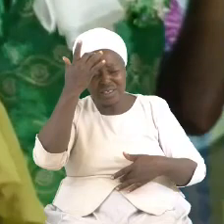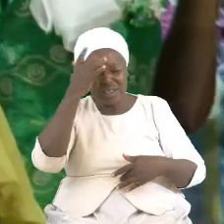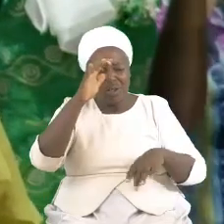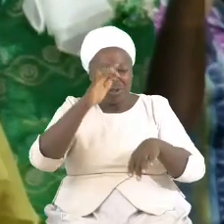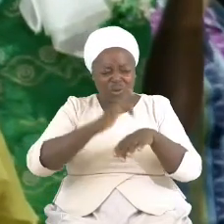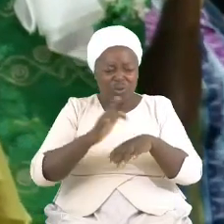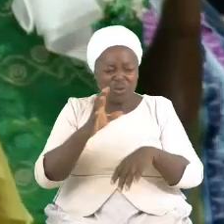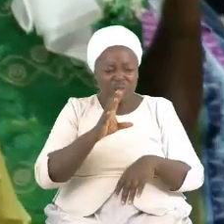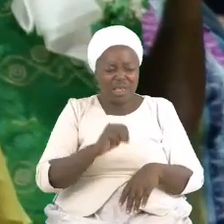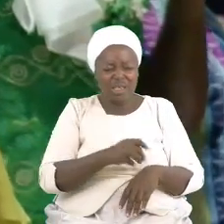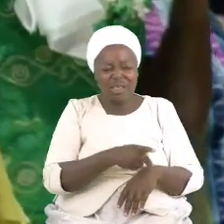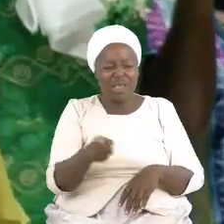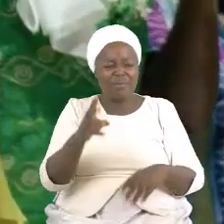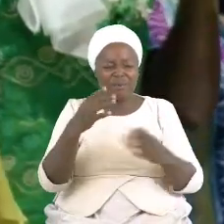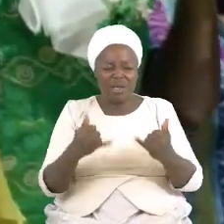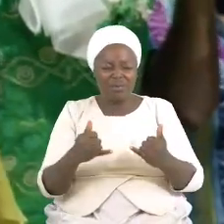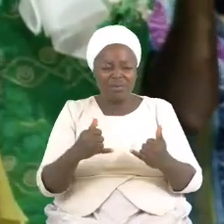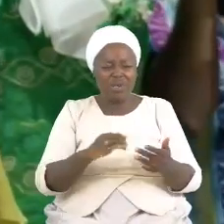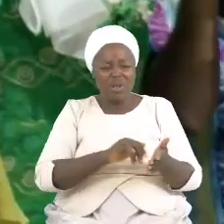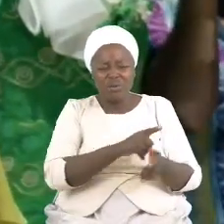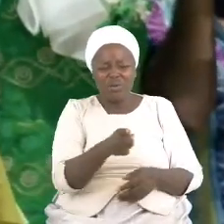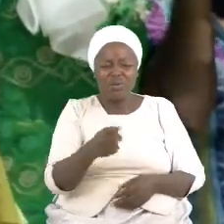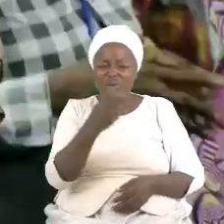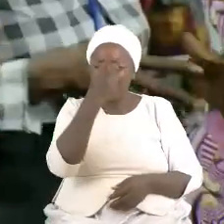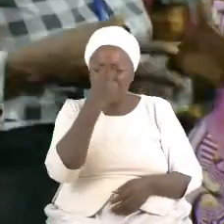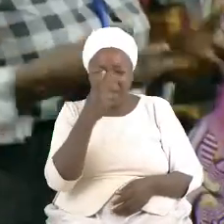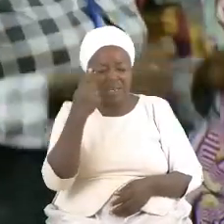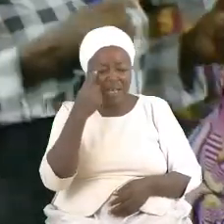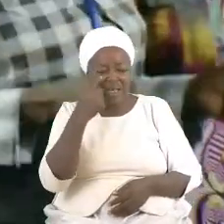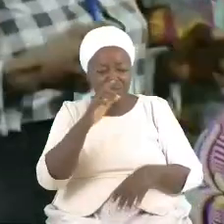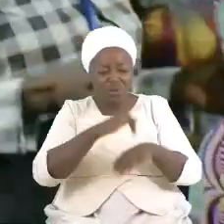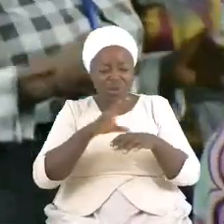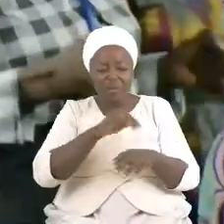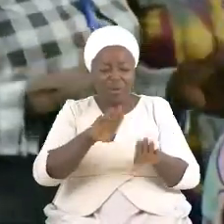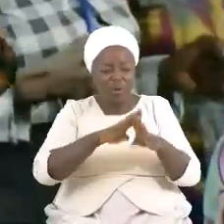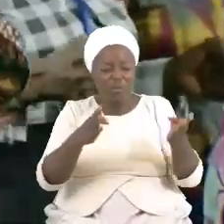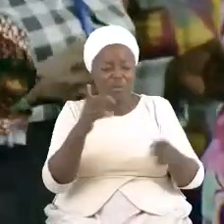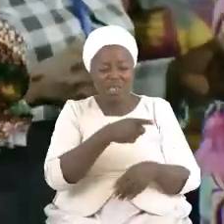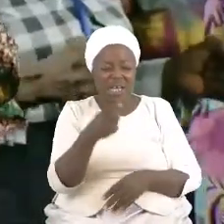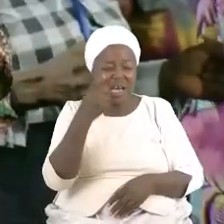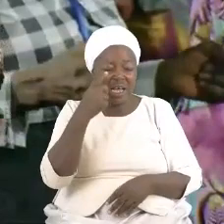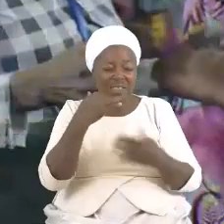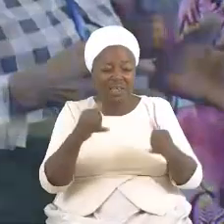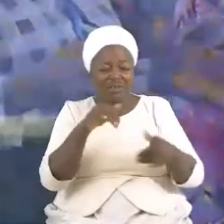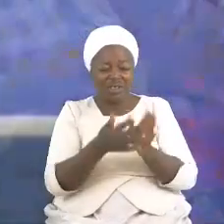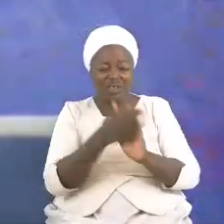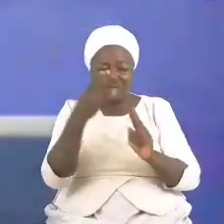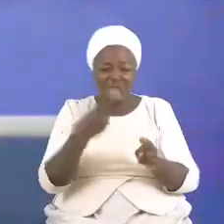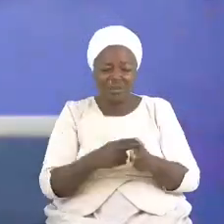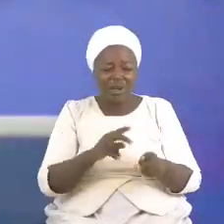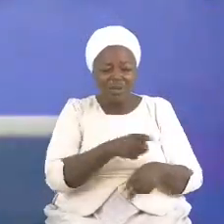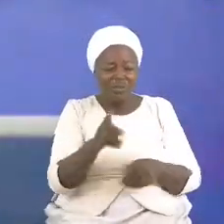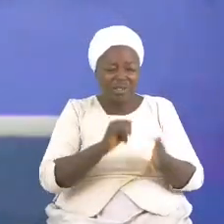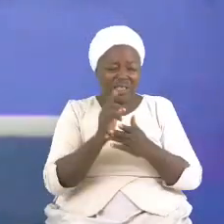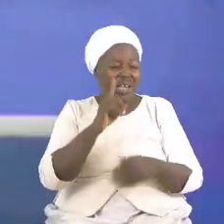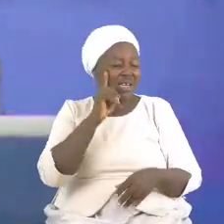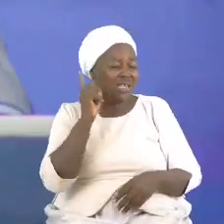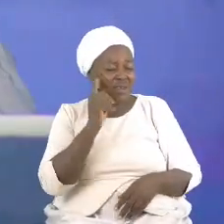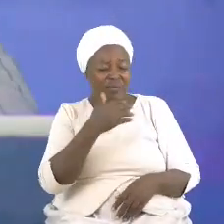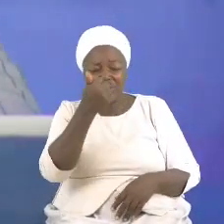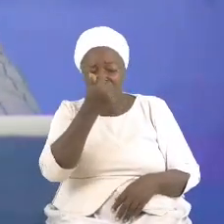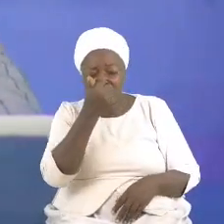eyes, touch them, open their eyes in Jesus' name. Those who are deaf, those who are dumb, touch them